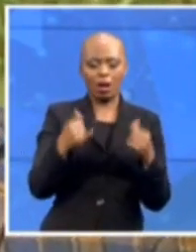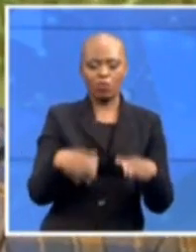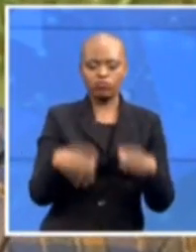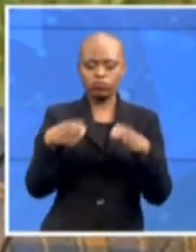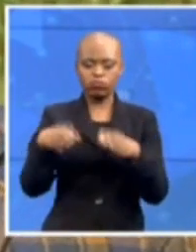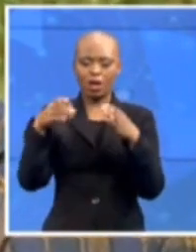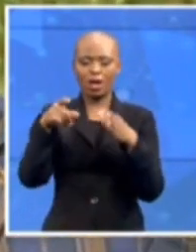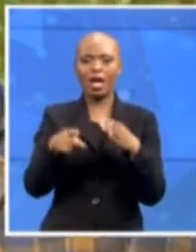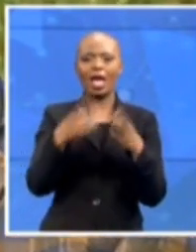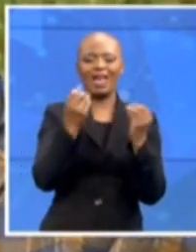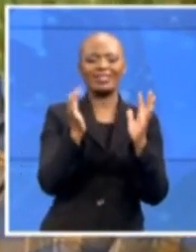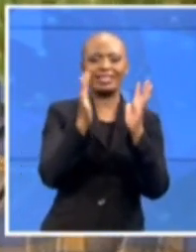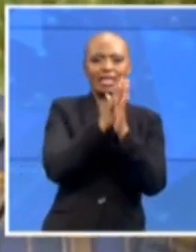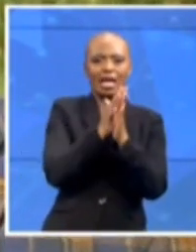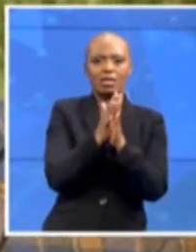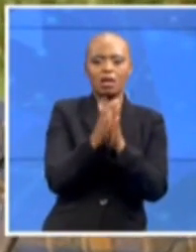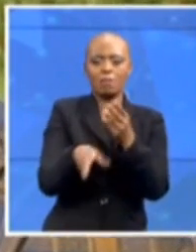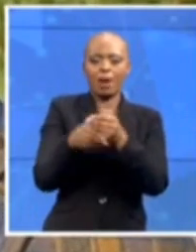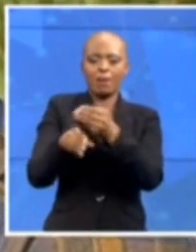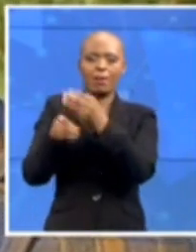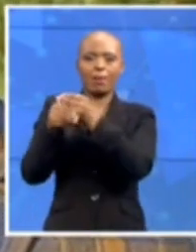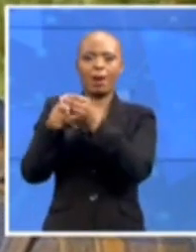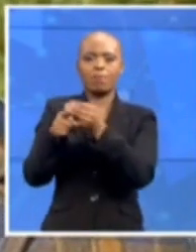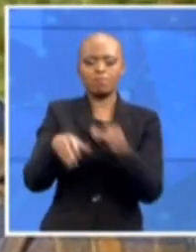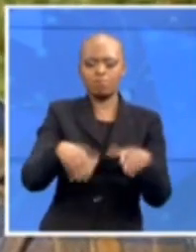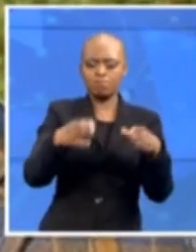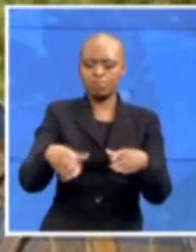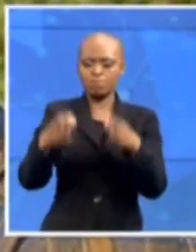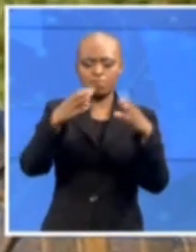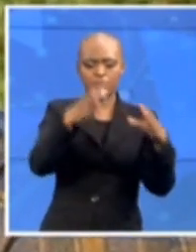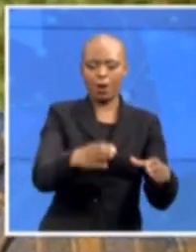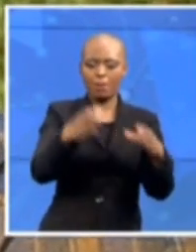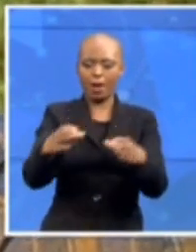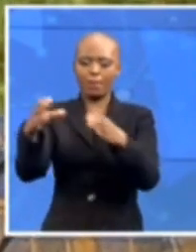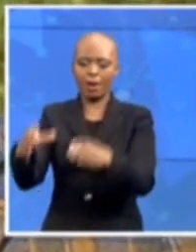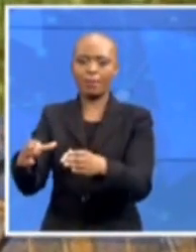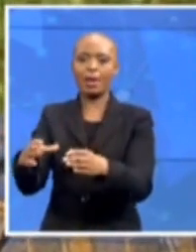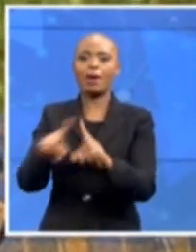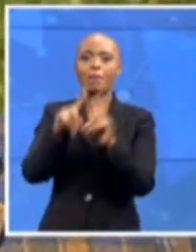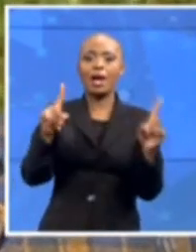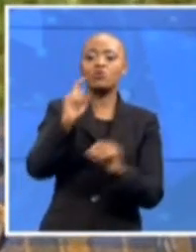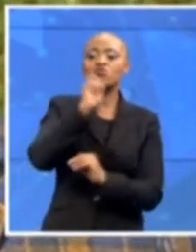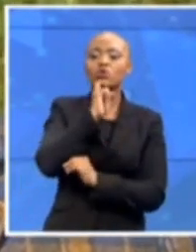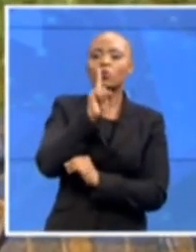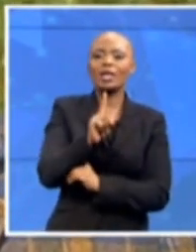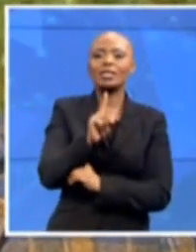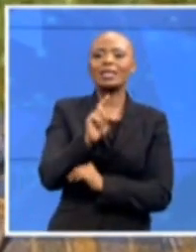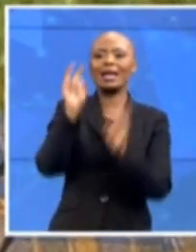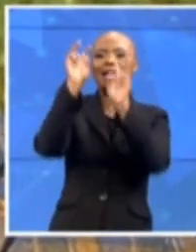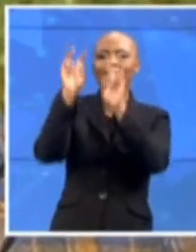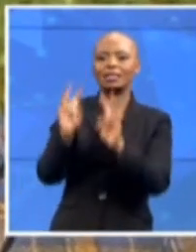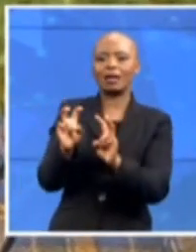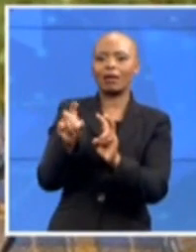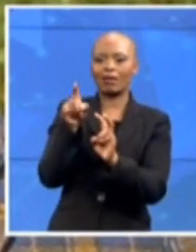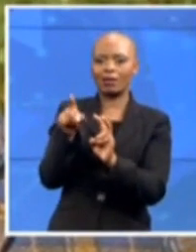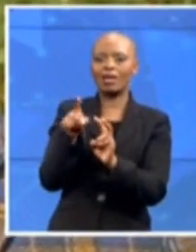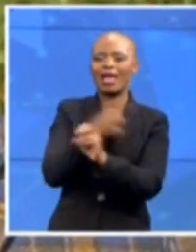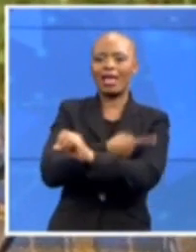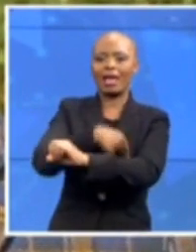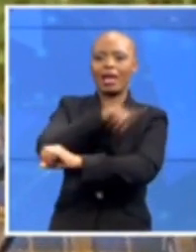we're using electrical energy from Eskom, which has proved to